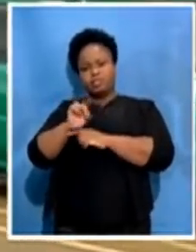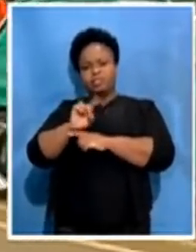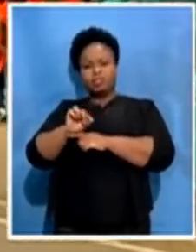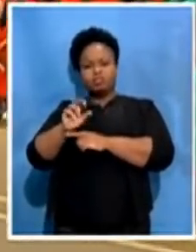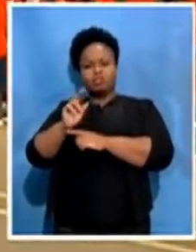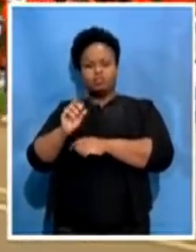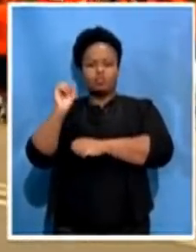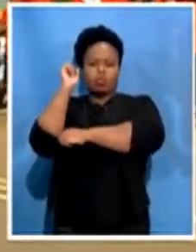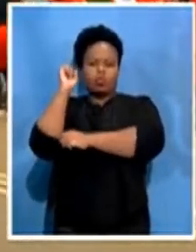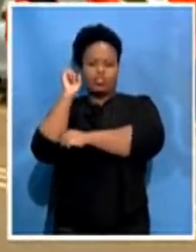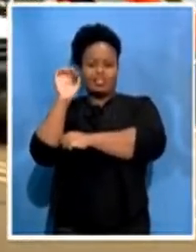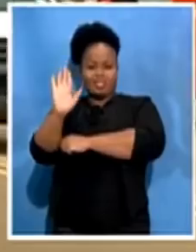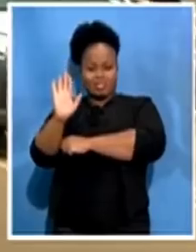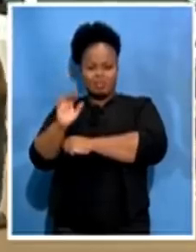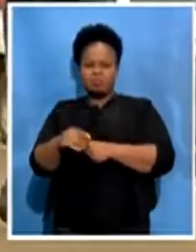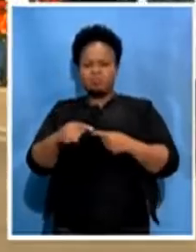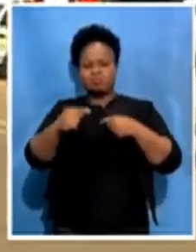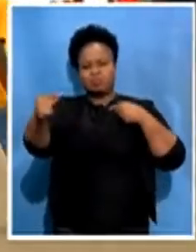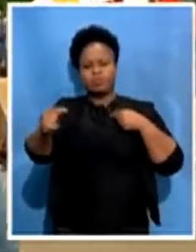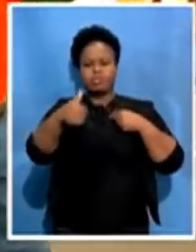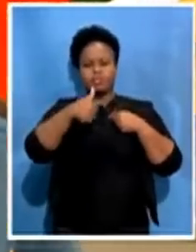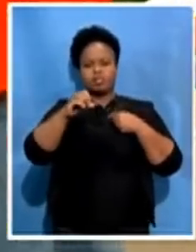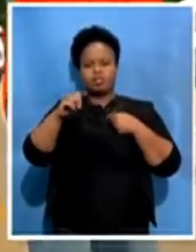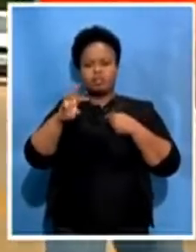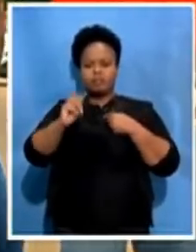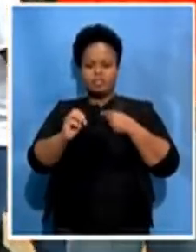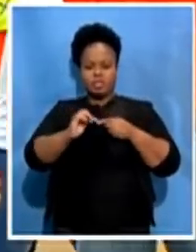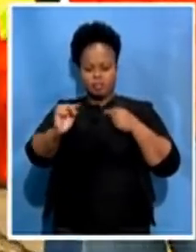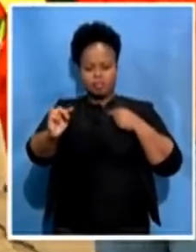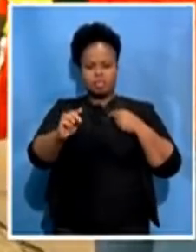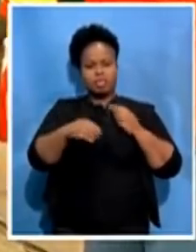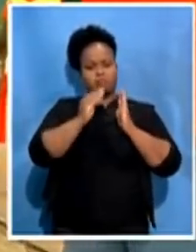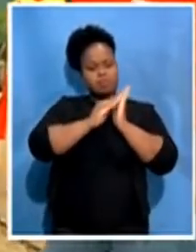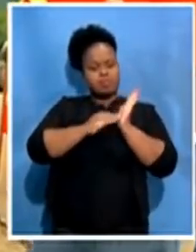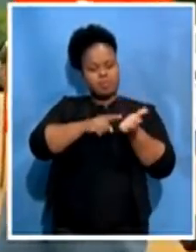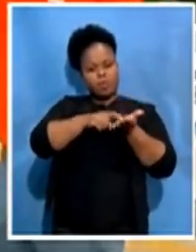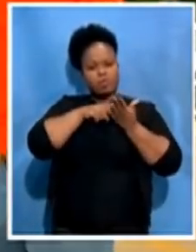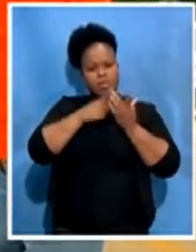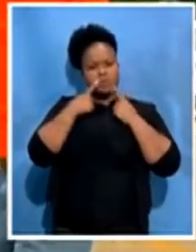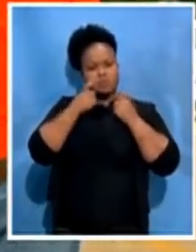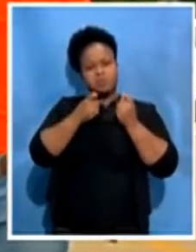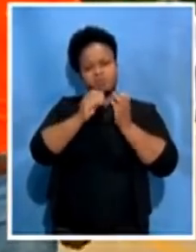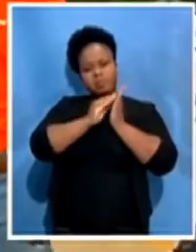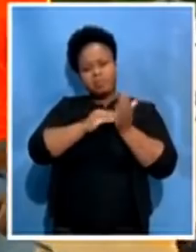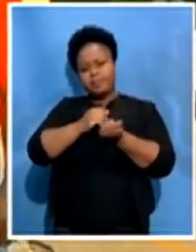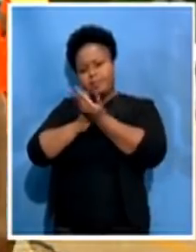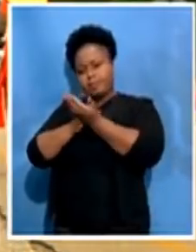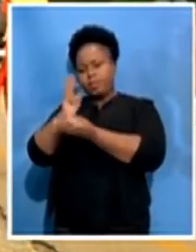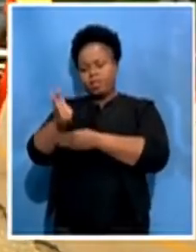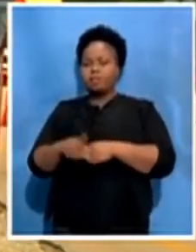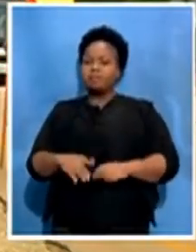600 meters from here, where they will be handing out this memorandum. What we gather from the EFF is that some of their complaints in